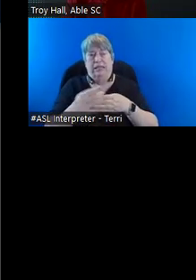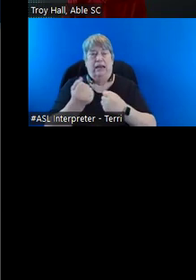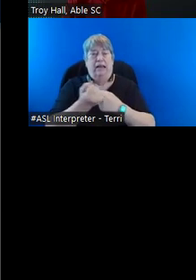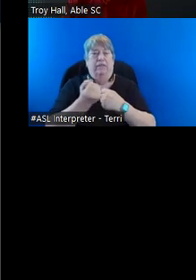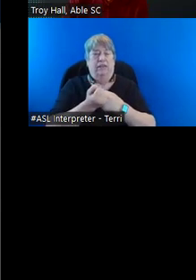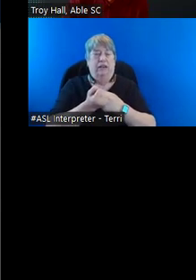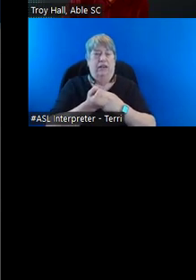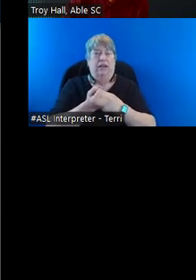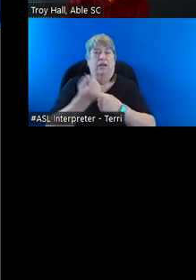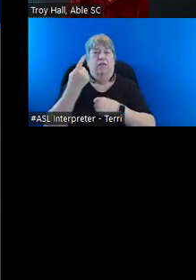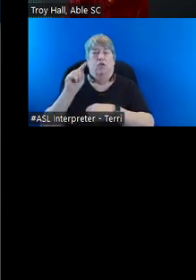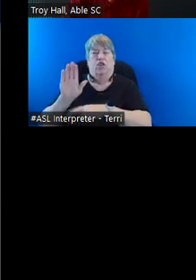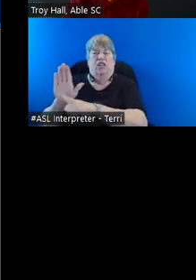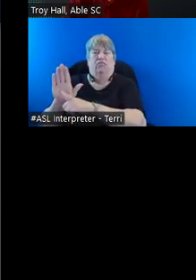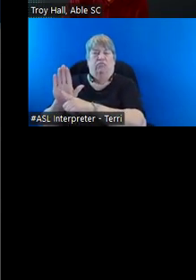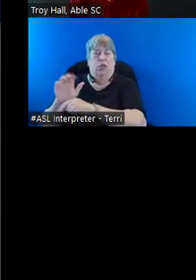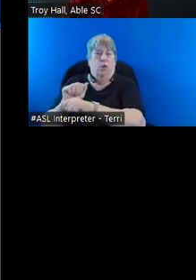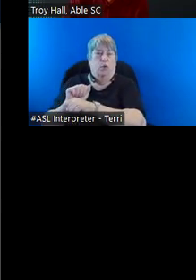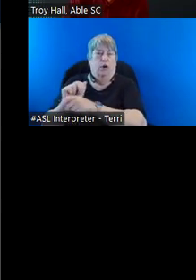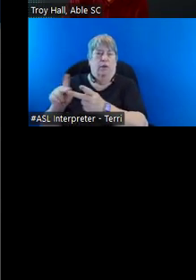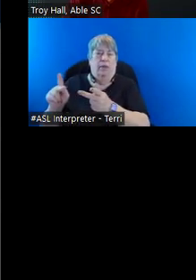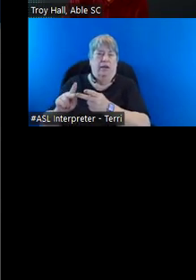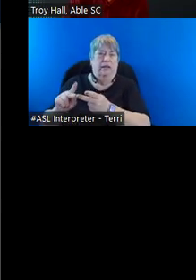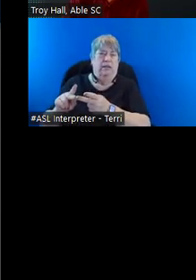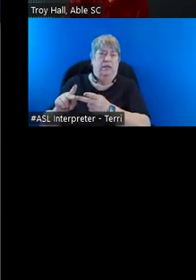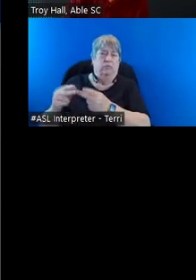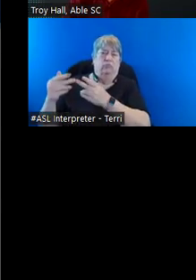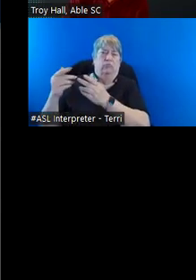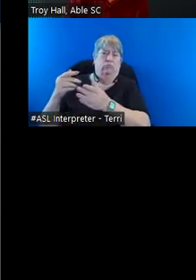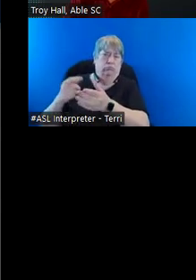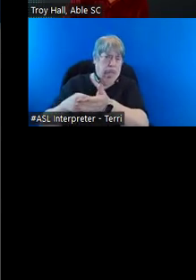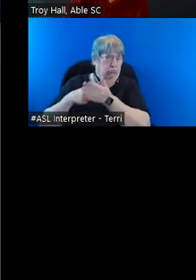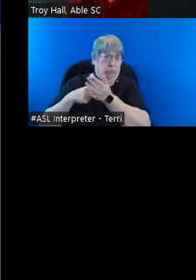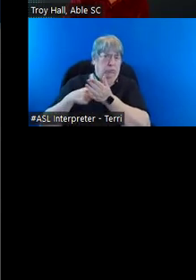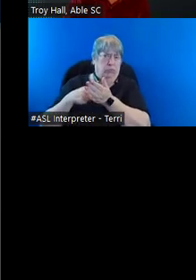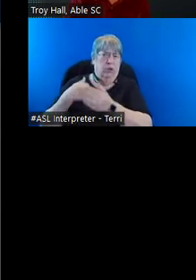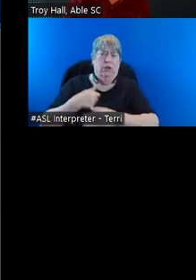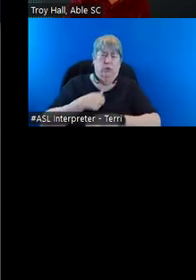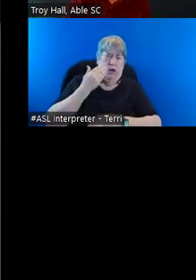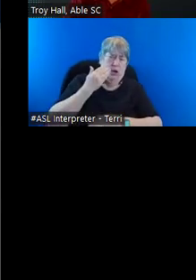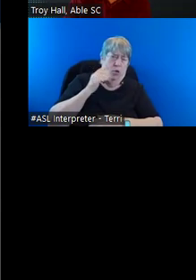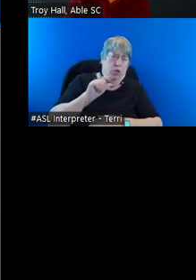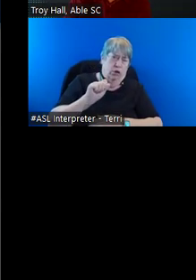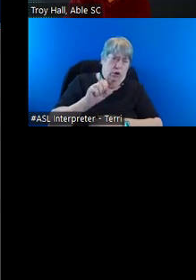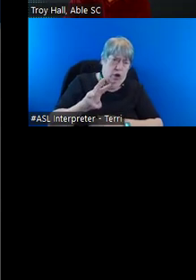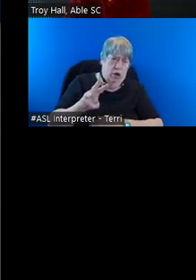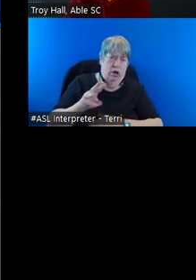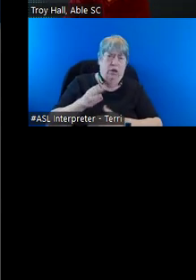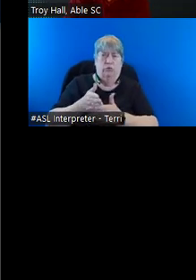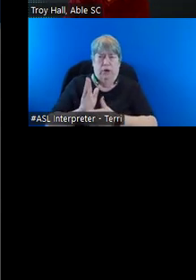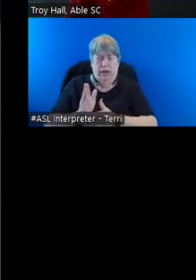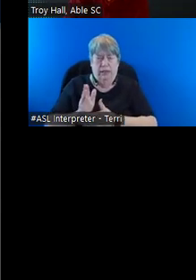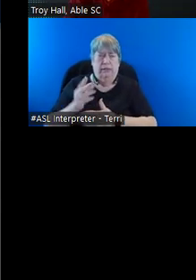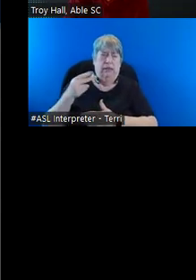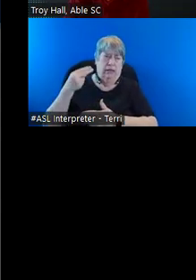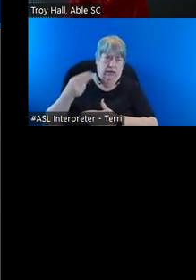the workplace's obligation to support people with disabilities, right? So we know the laws, we know the rights, we know the history, and